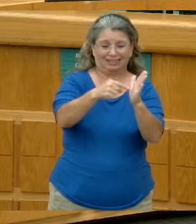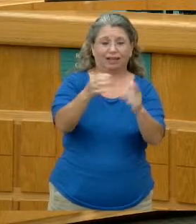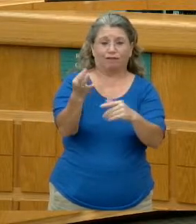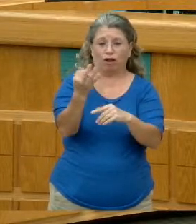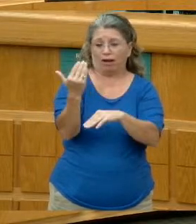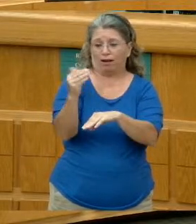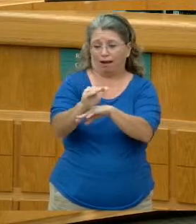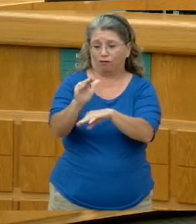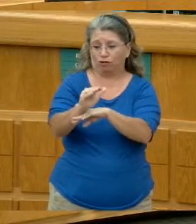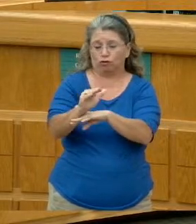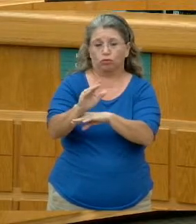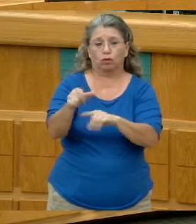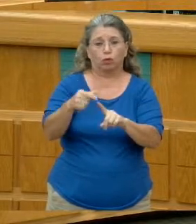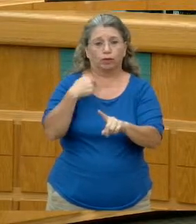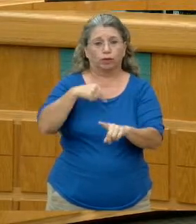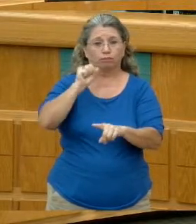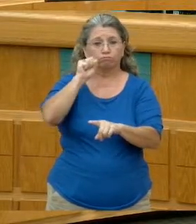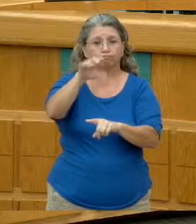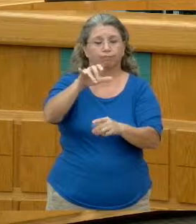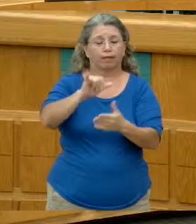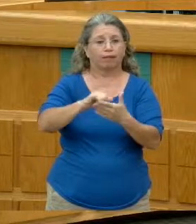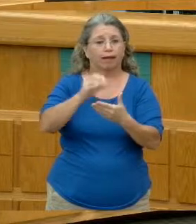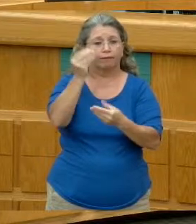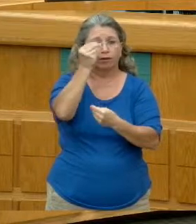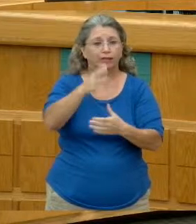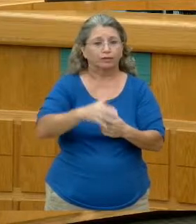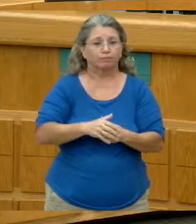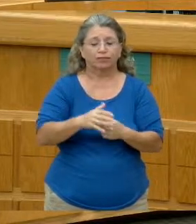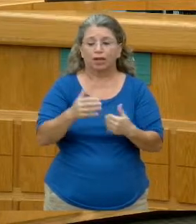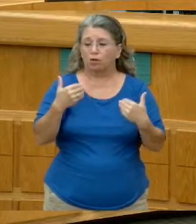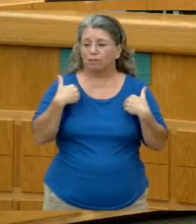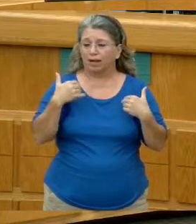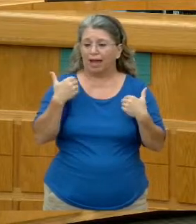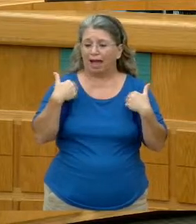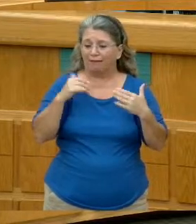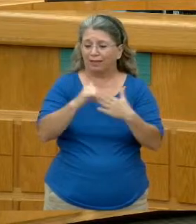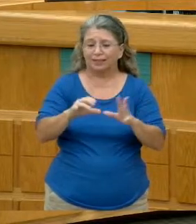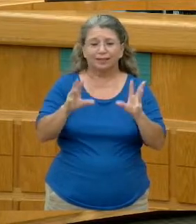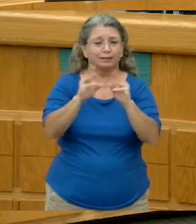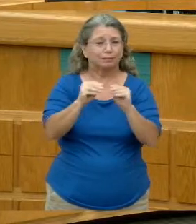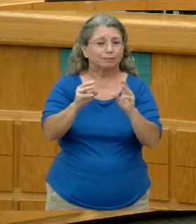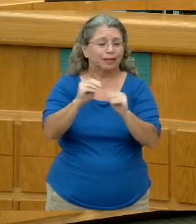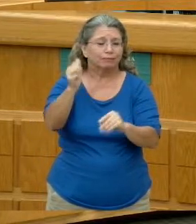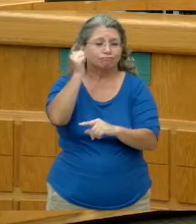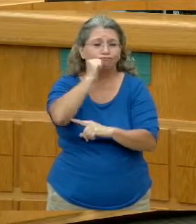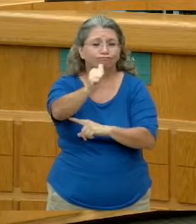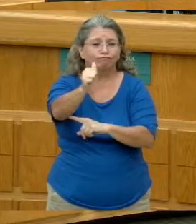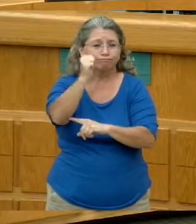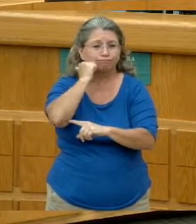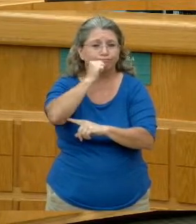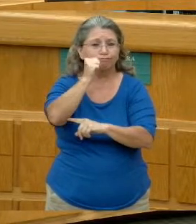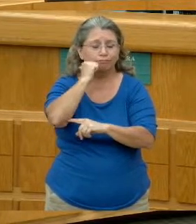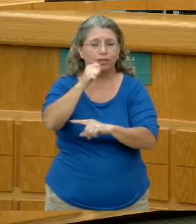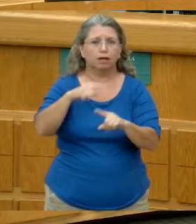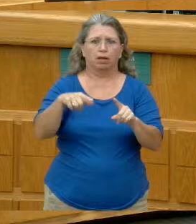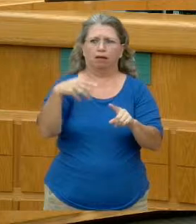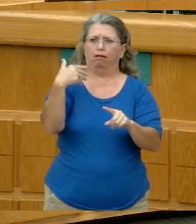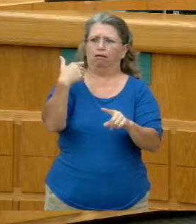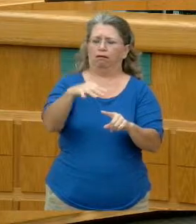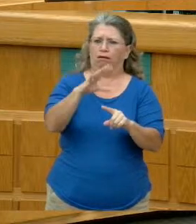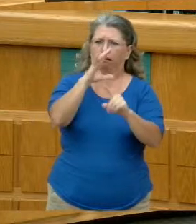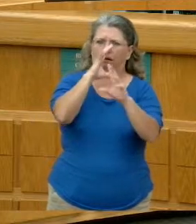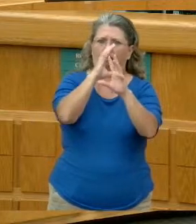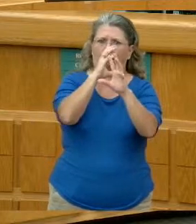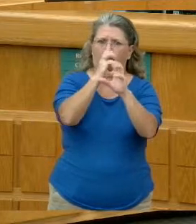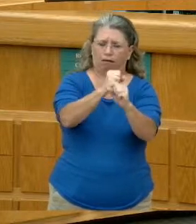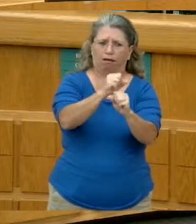is because here we've been having all of these briefings every day. But isn't it fascinating that